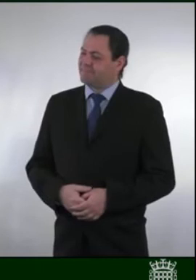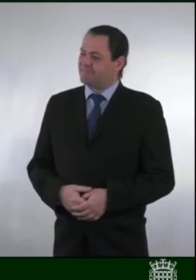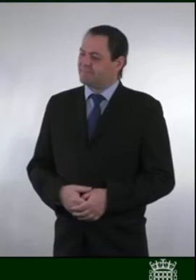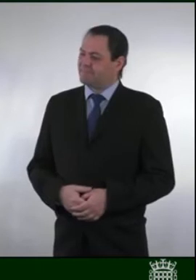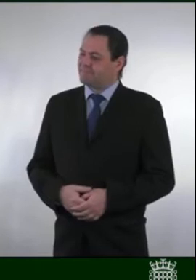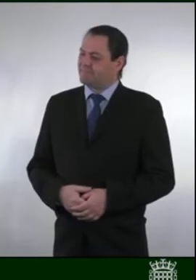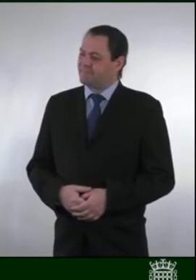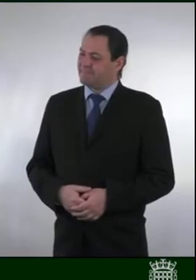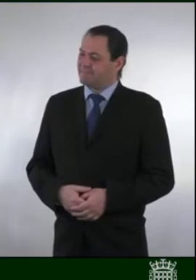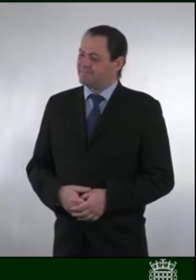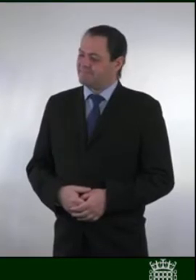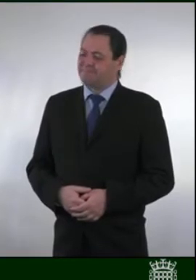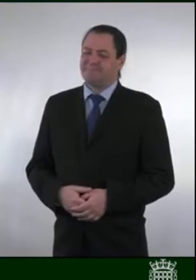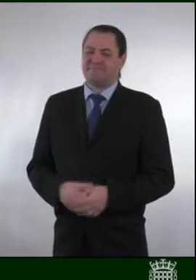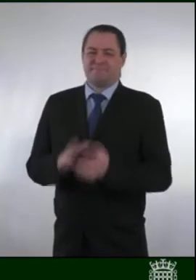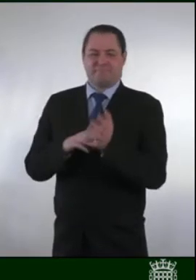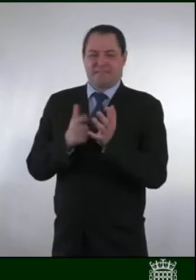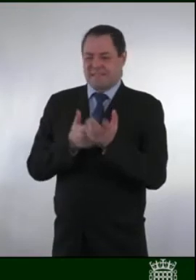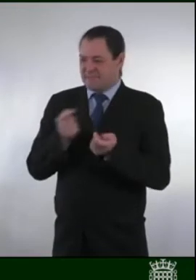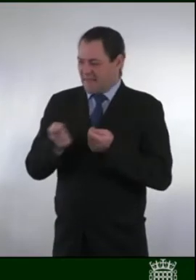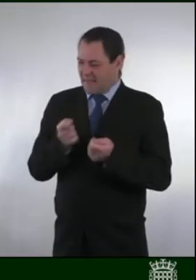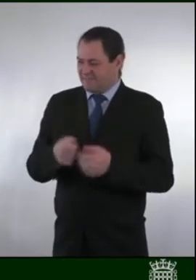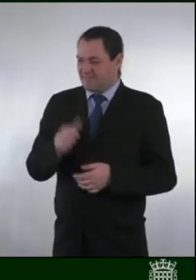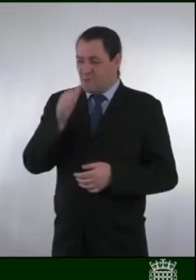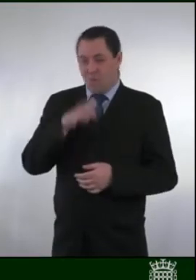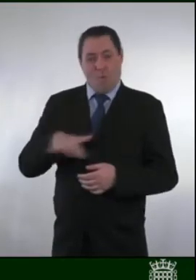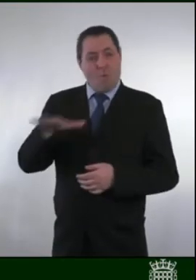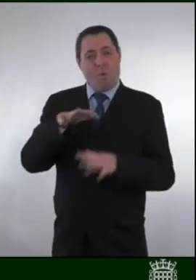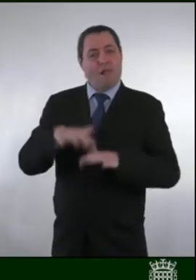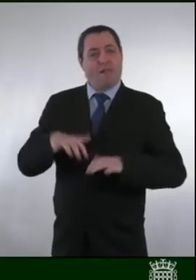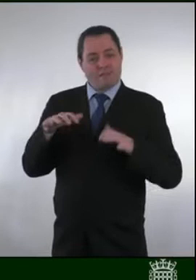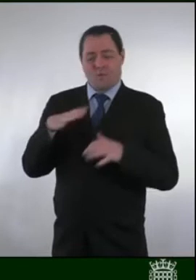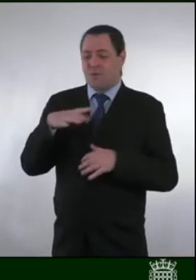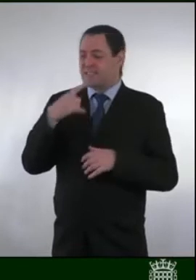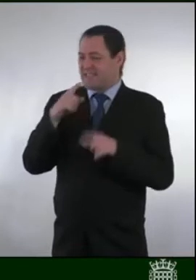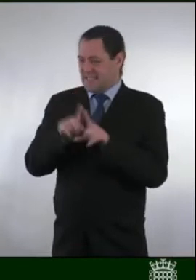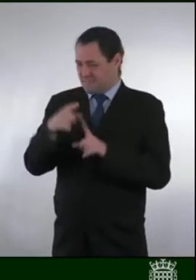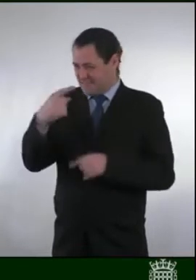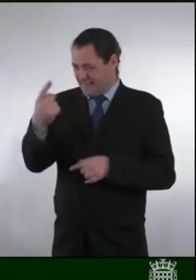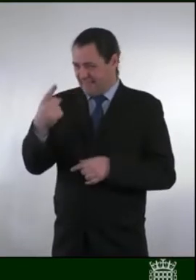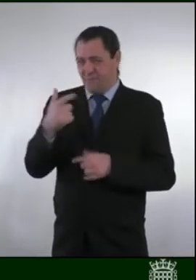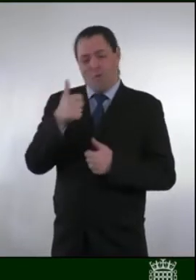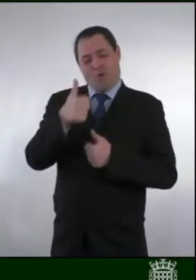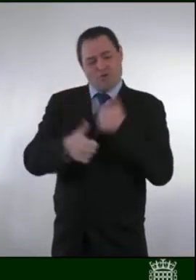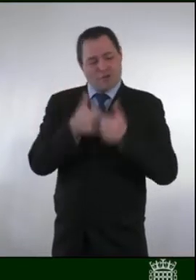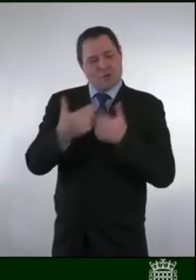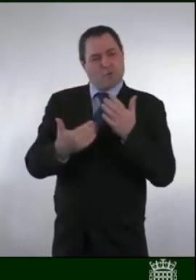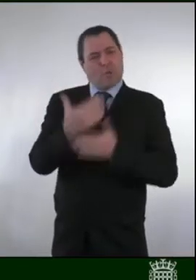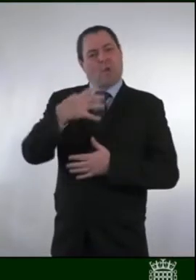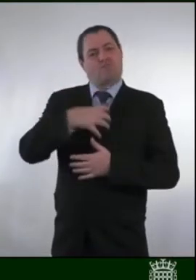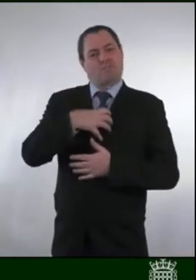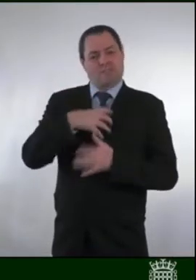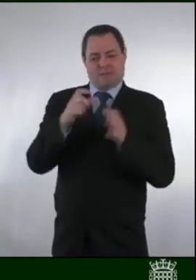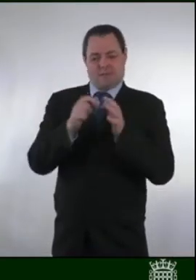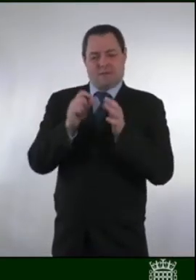Mr. Speaker, I know members from across the House will want to join me and echo you in congratulating President-elect Biden on his inauguration